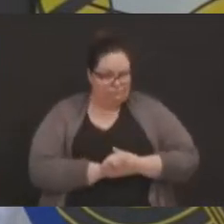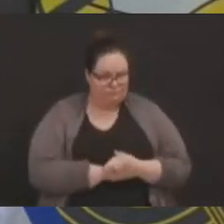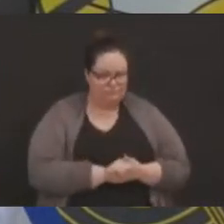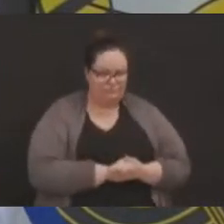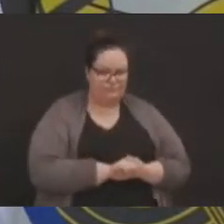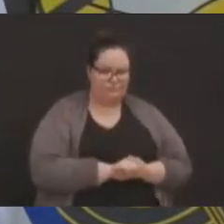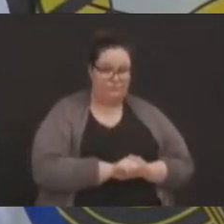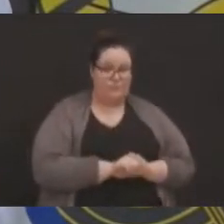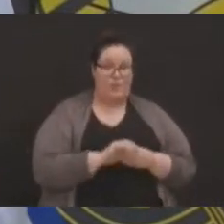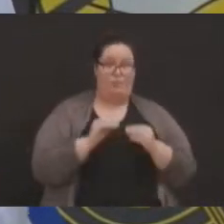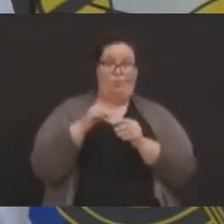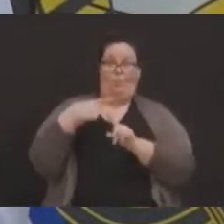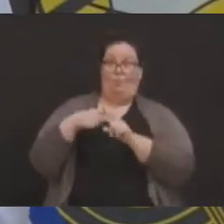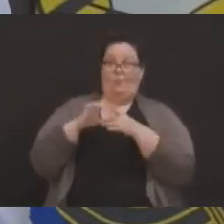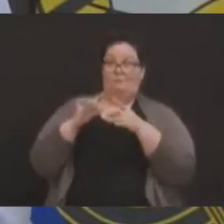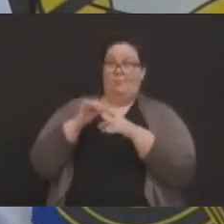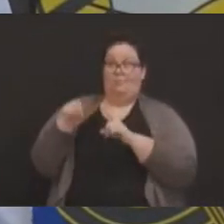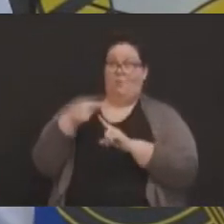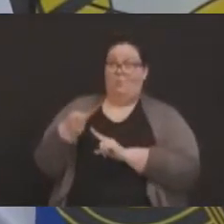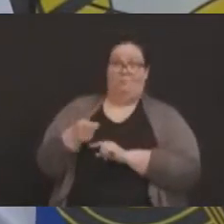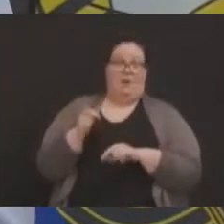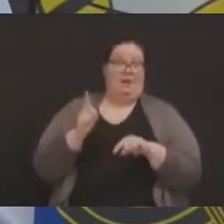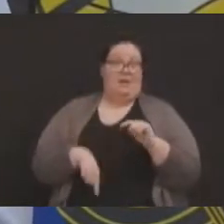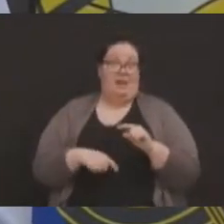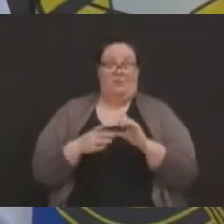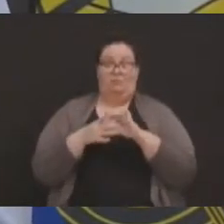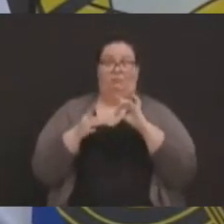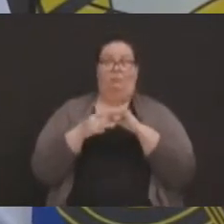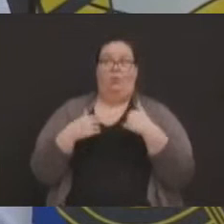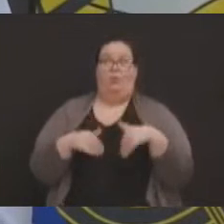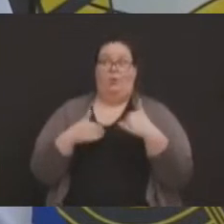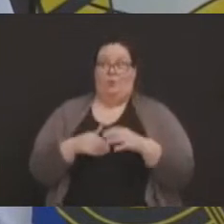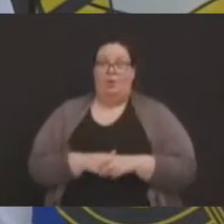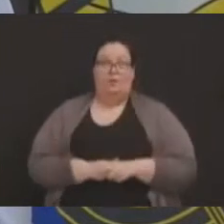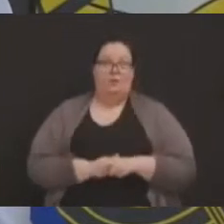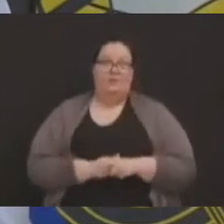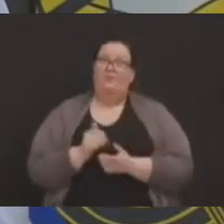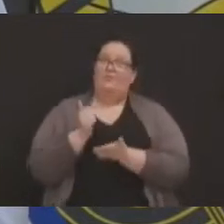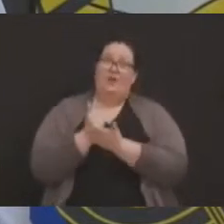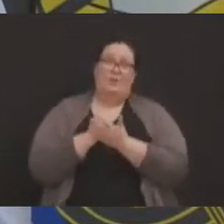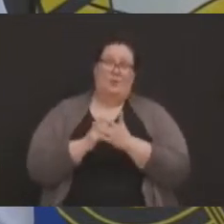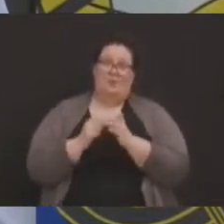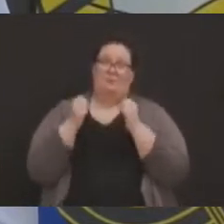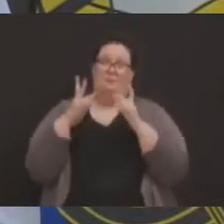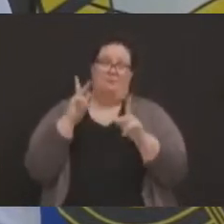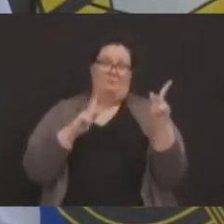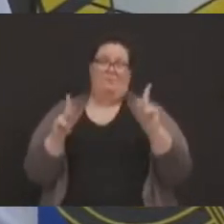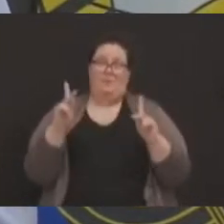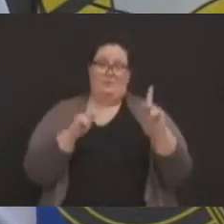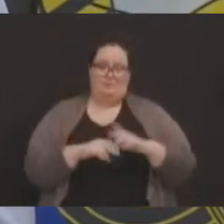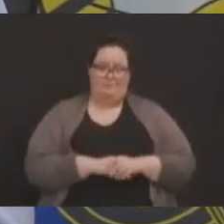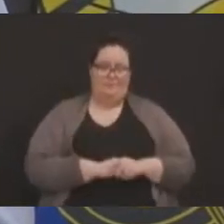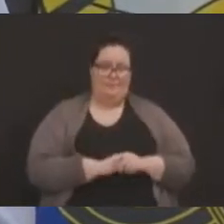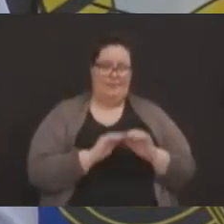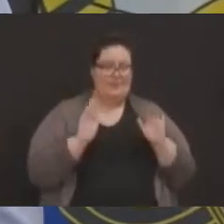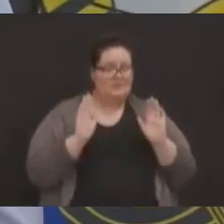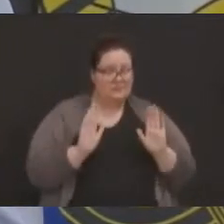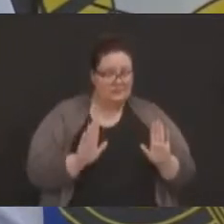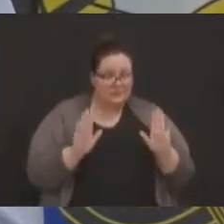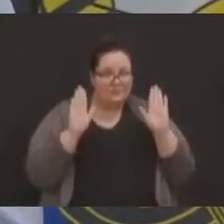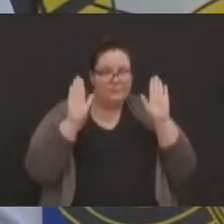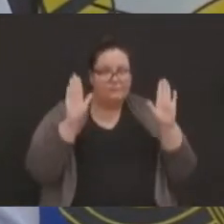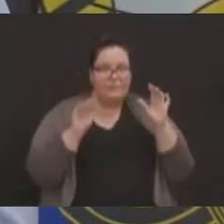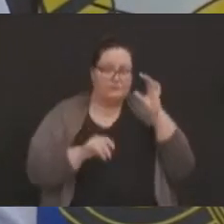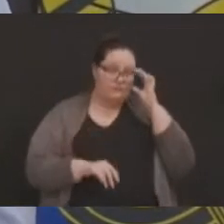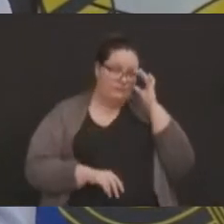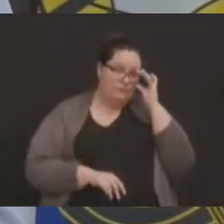Amazing. So by taking these targeted actions with your support in following public health guidance, I am confident that we can bring these outbreaks